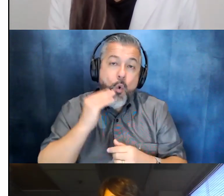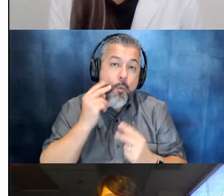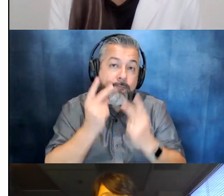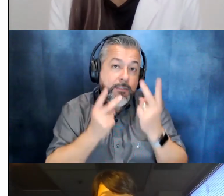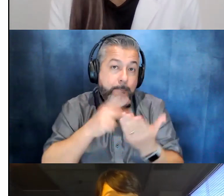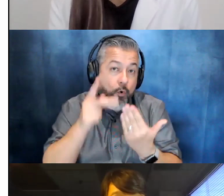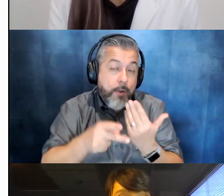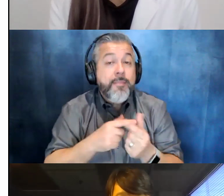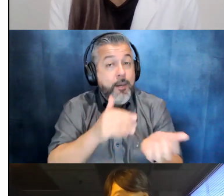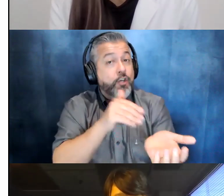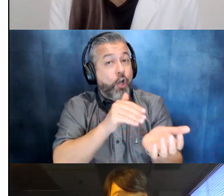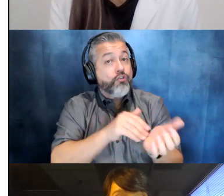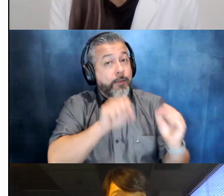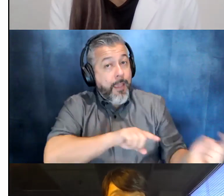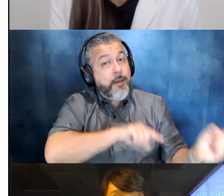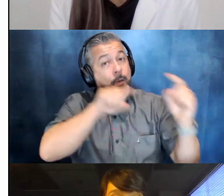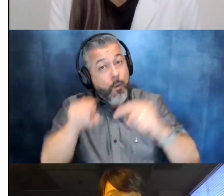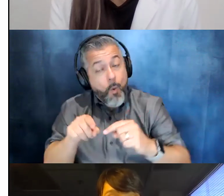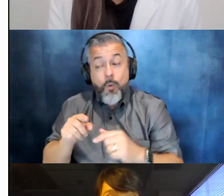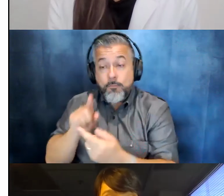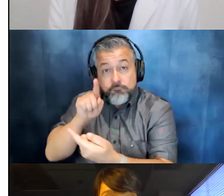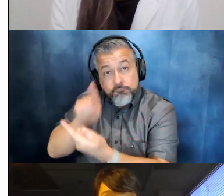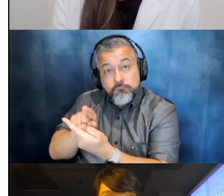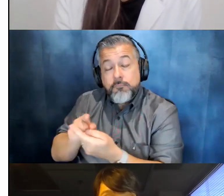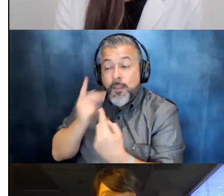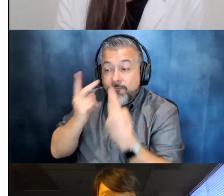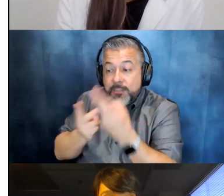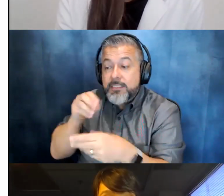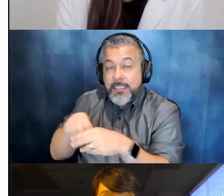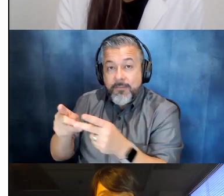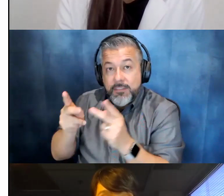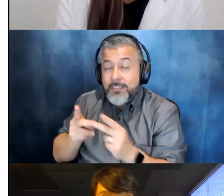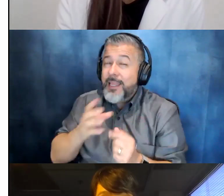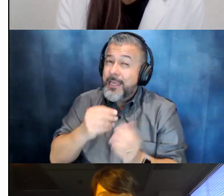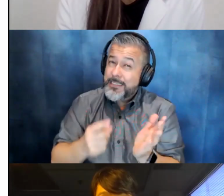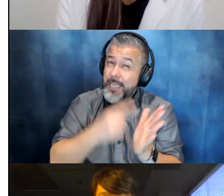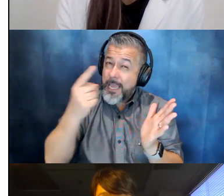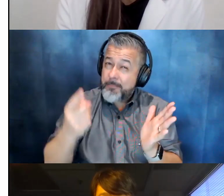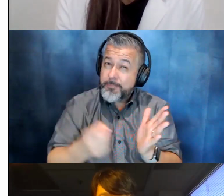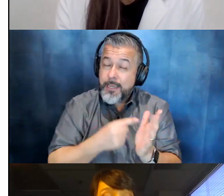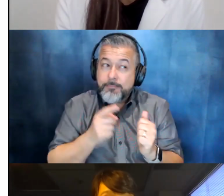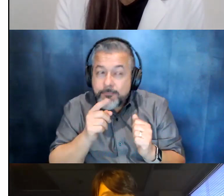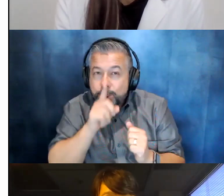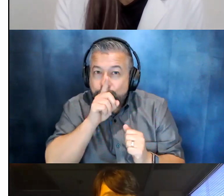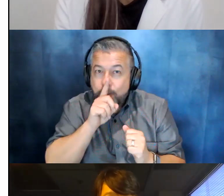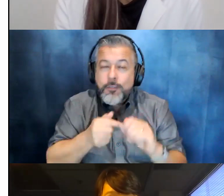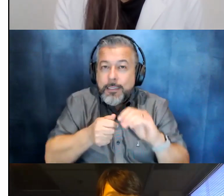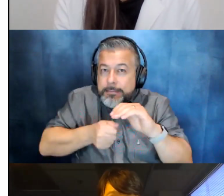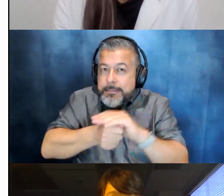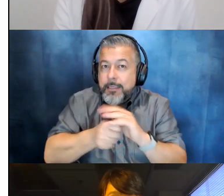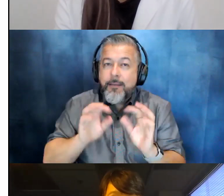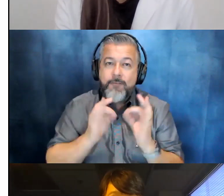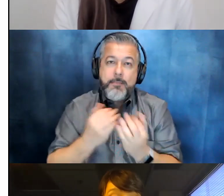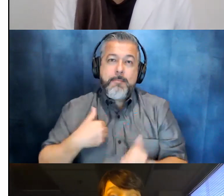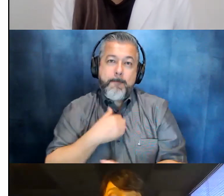then the doctor could visit the patient in the facility. And sometimes you can sneak in a family member that Mm-hmm. way.